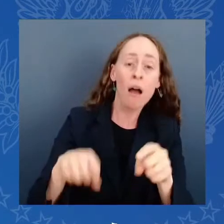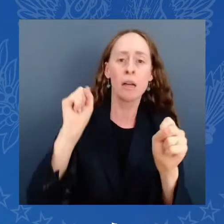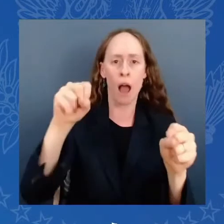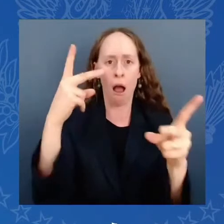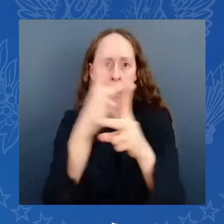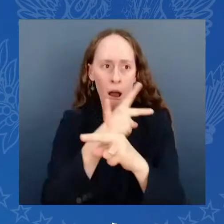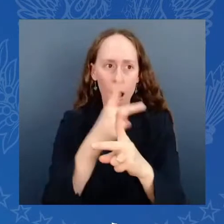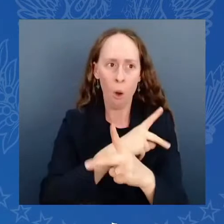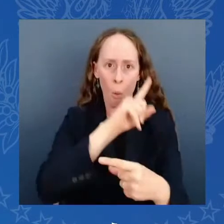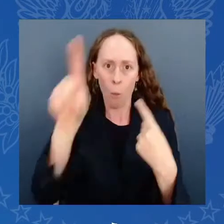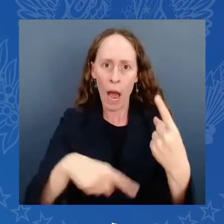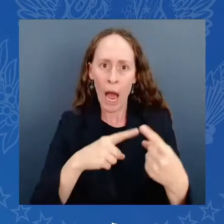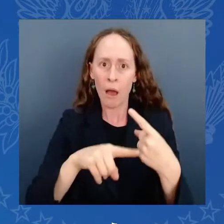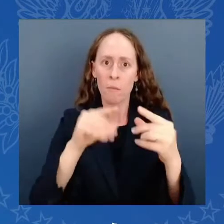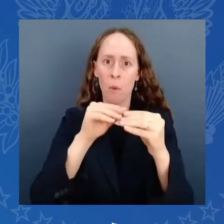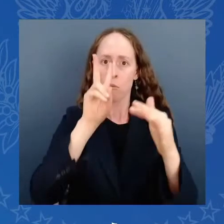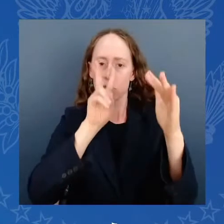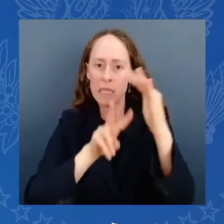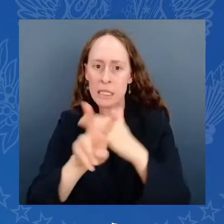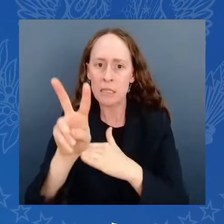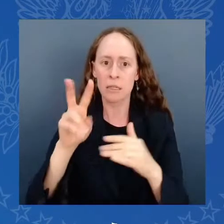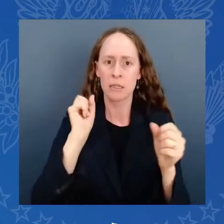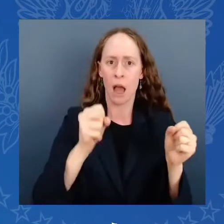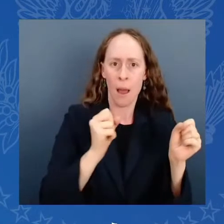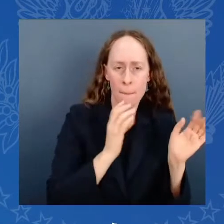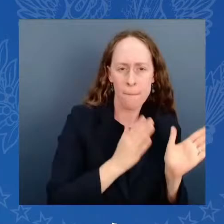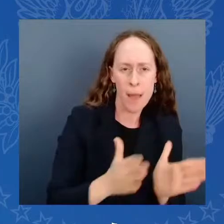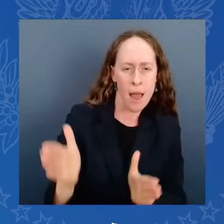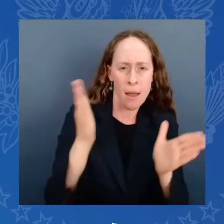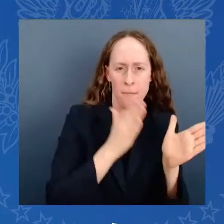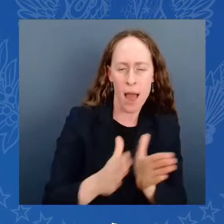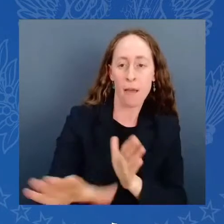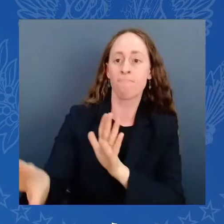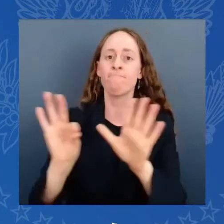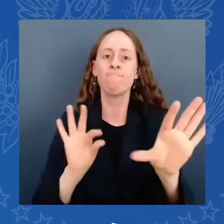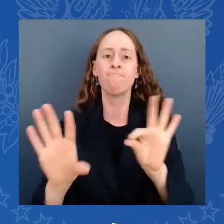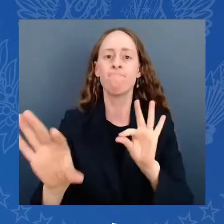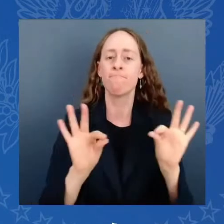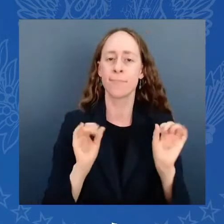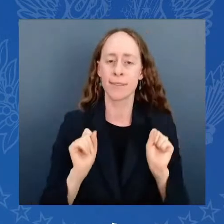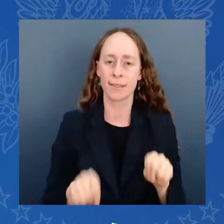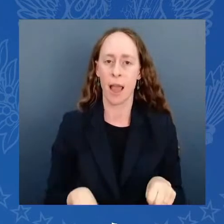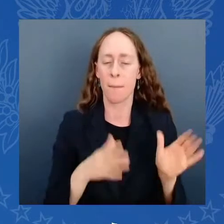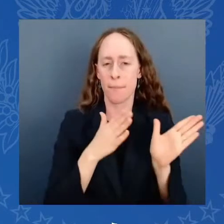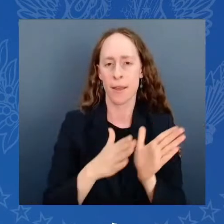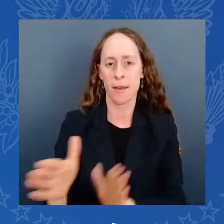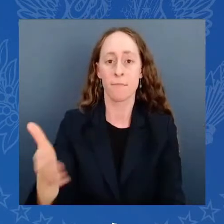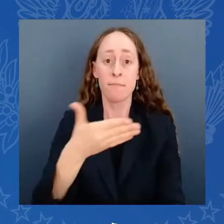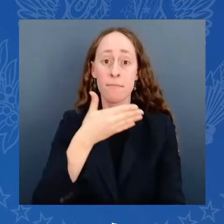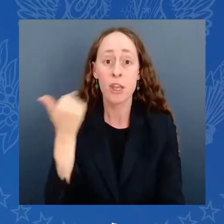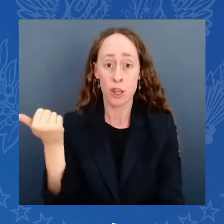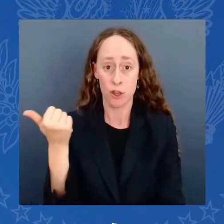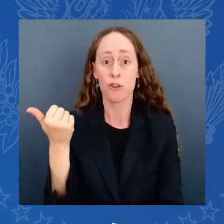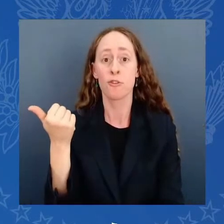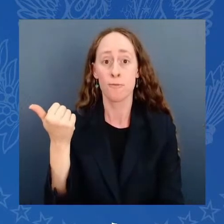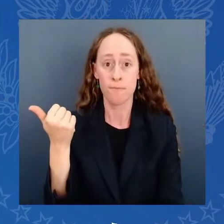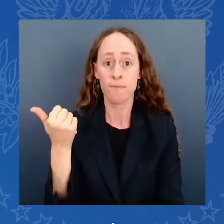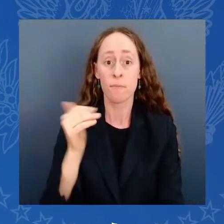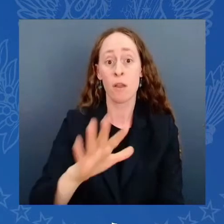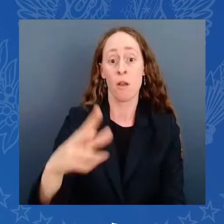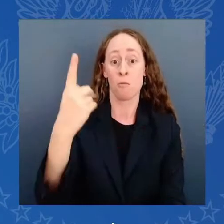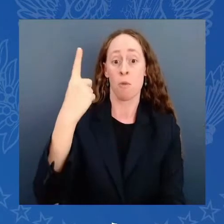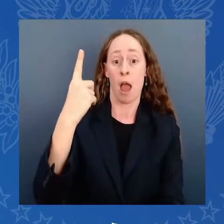chance that any single presidency imposes undue influence in generations to come. The bipartisan commission